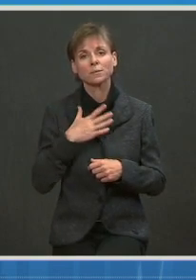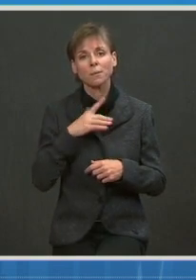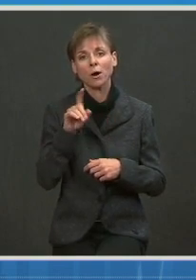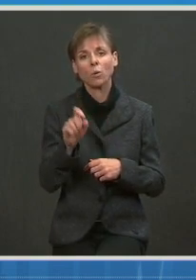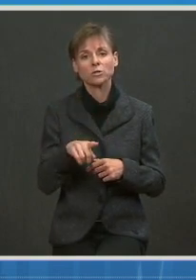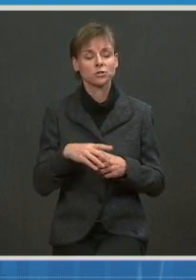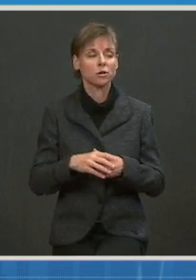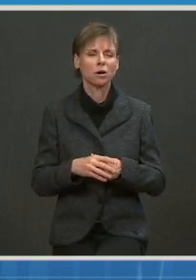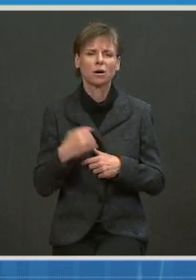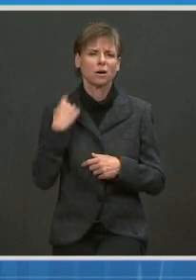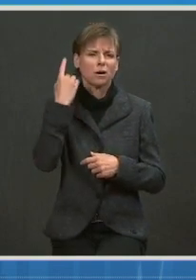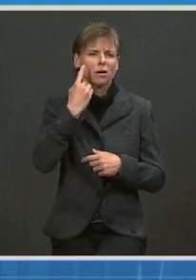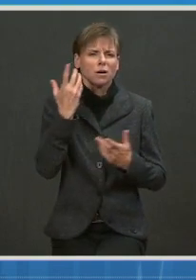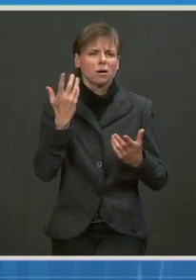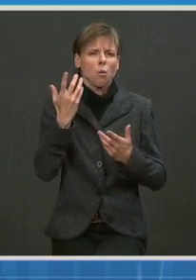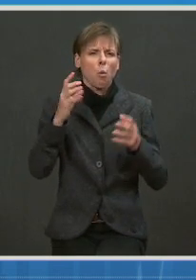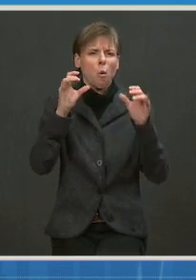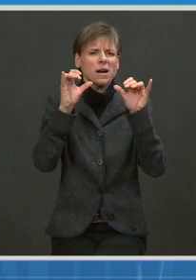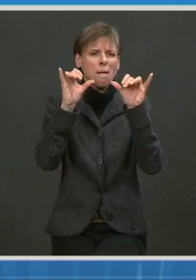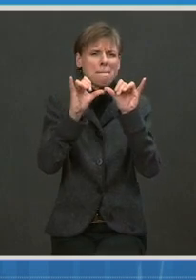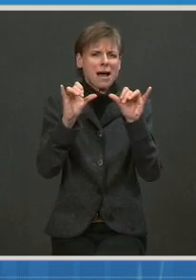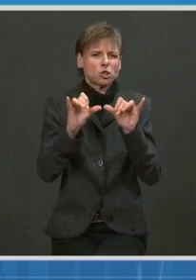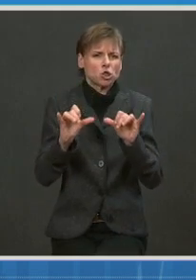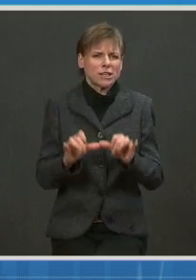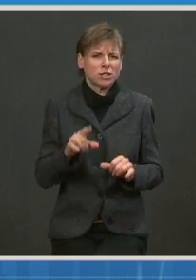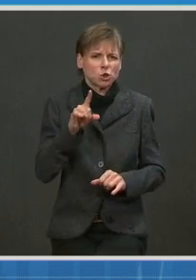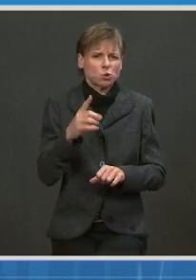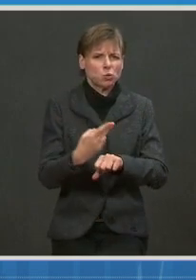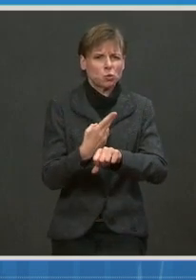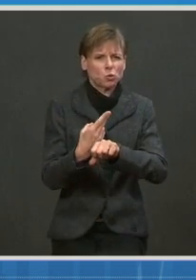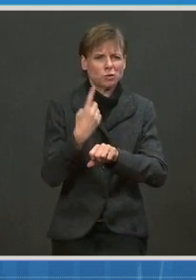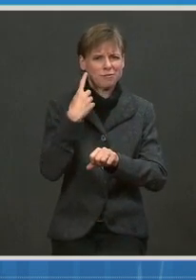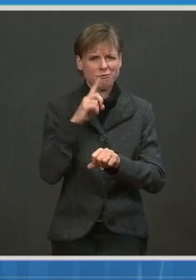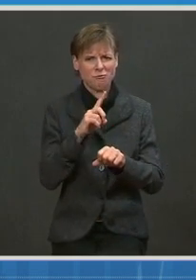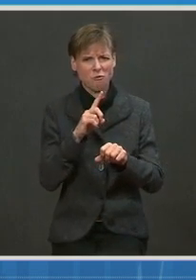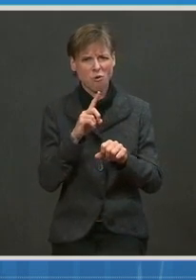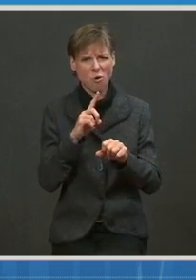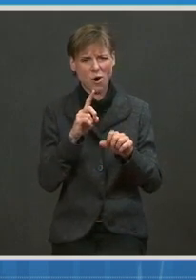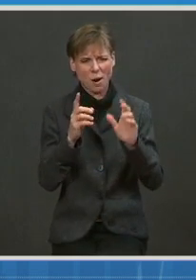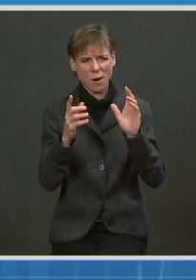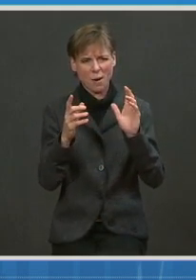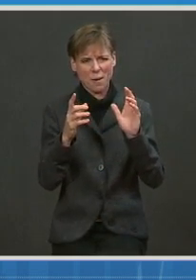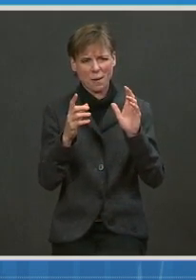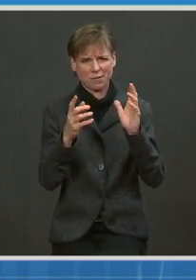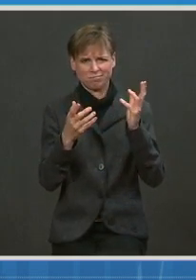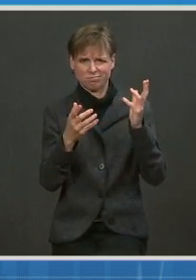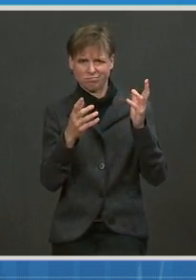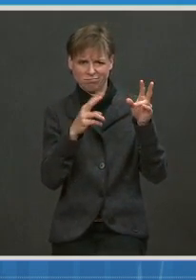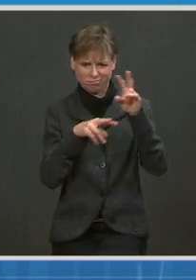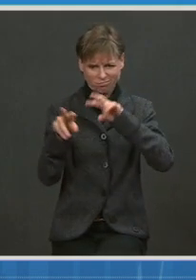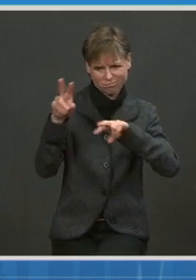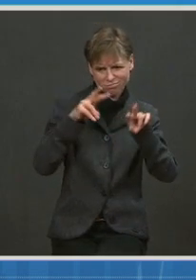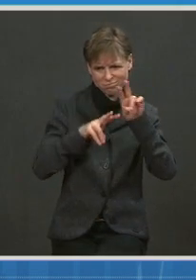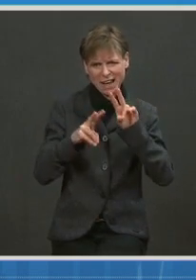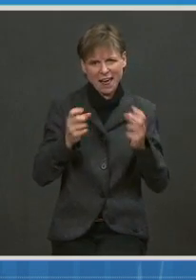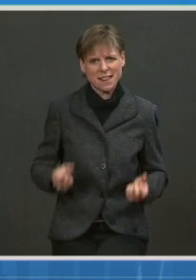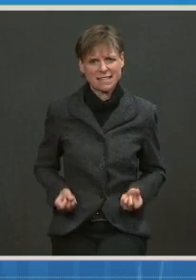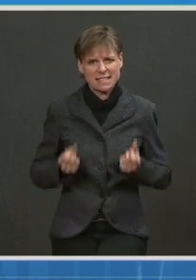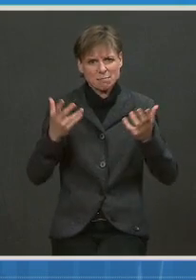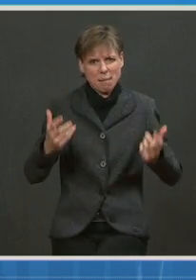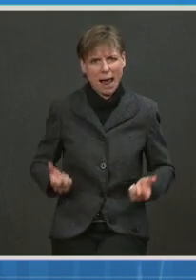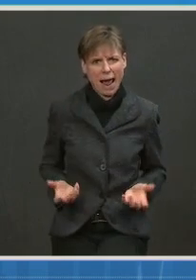wondering what metrics you are going to apply to measure the effects of the spending on testing and the other mitigation